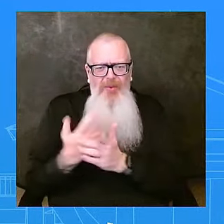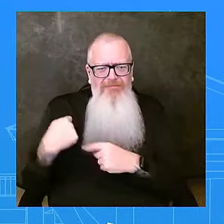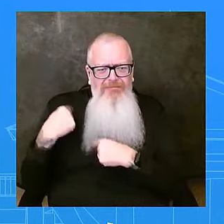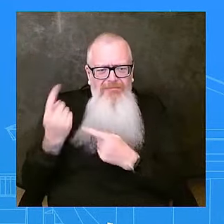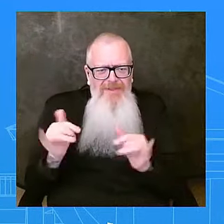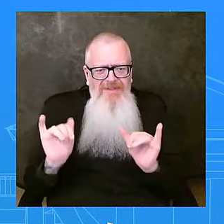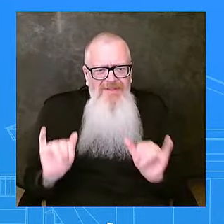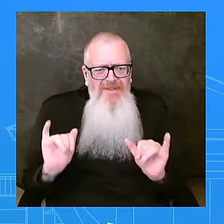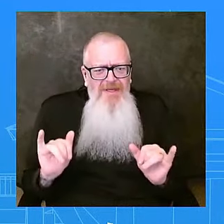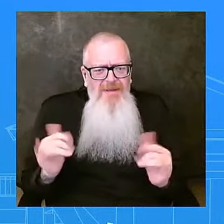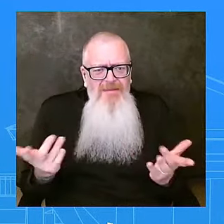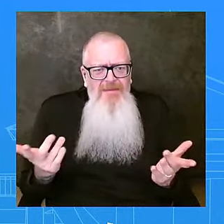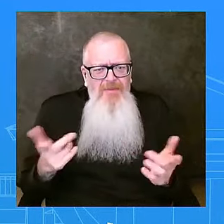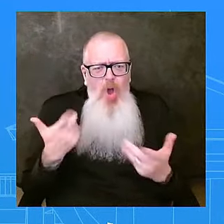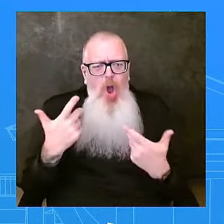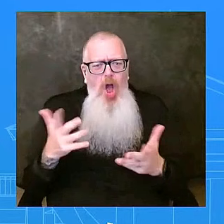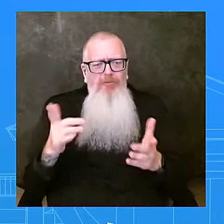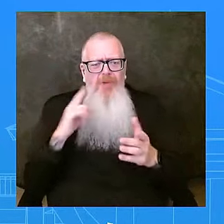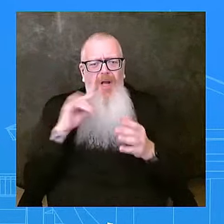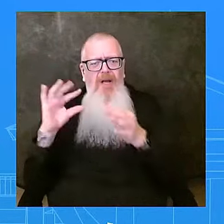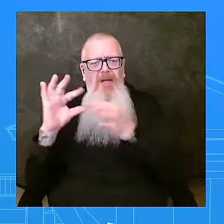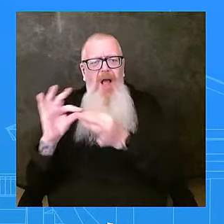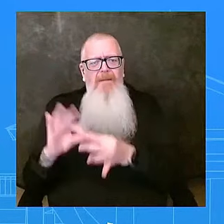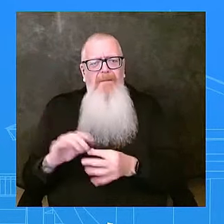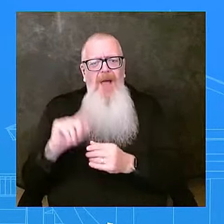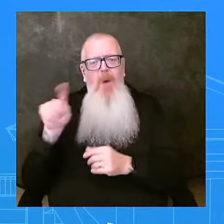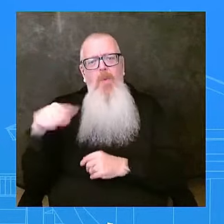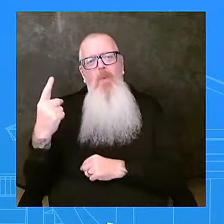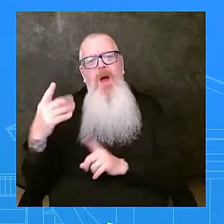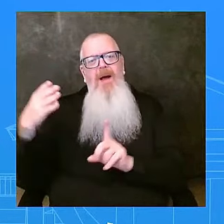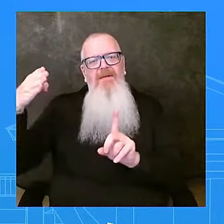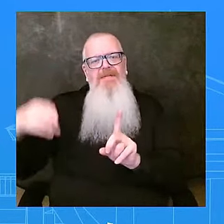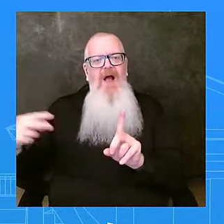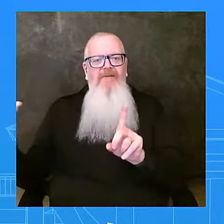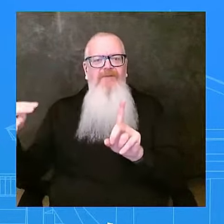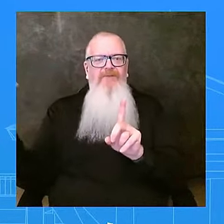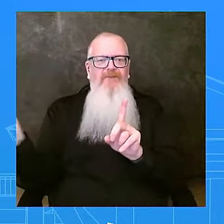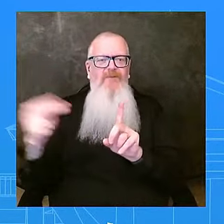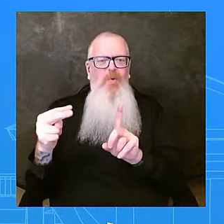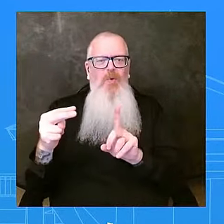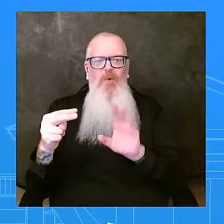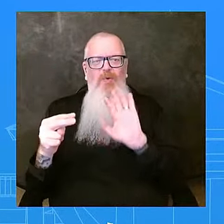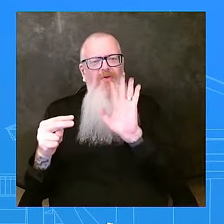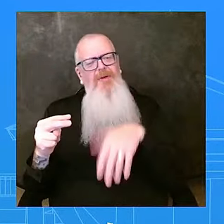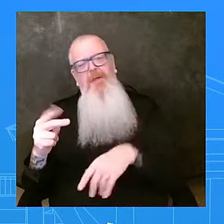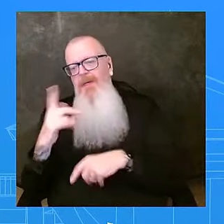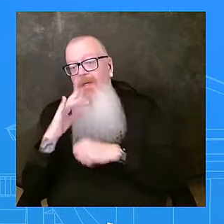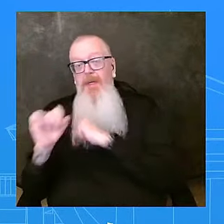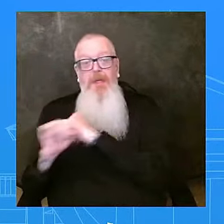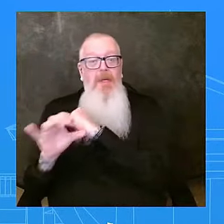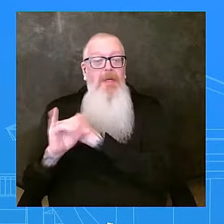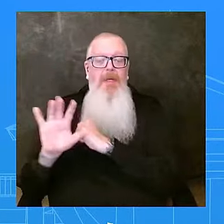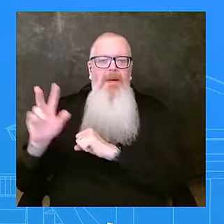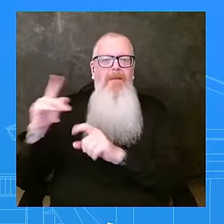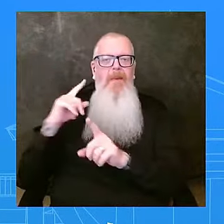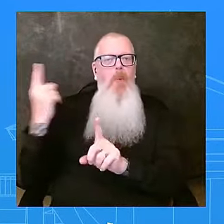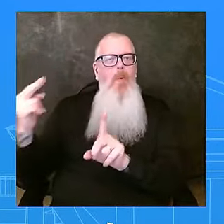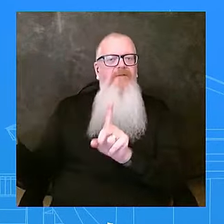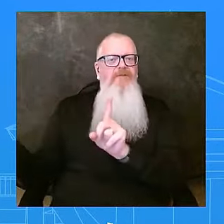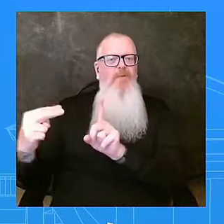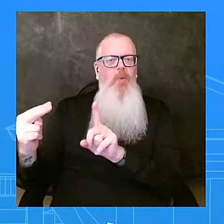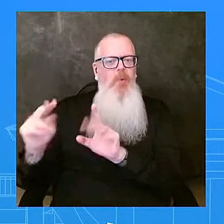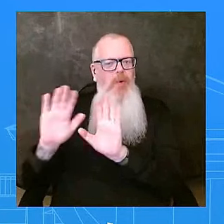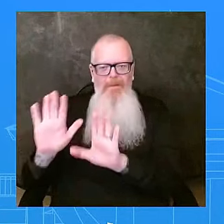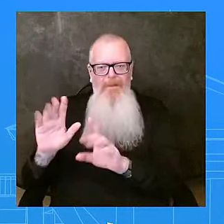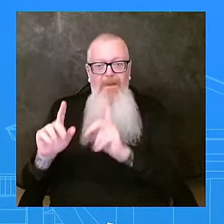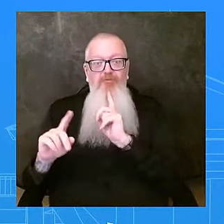the one-sided partisan nature of this report, so I'm not going to belabor that right now, but I do think a brief rundown of actual facts is important.